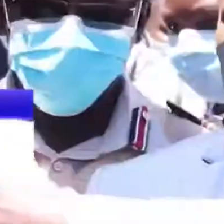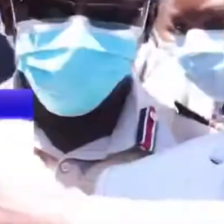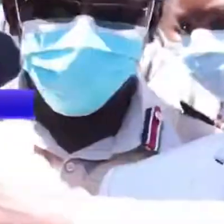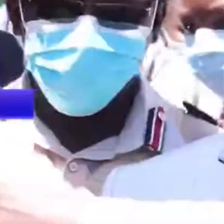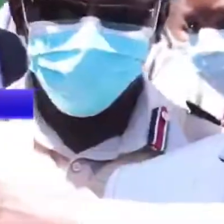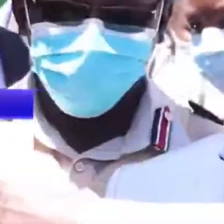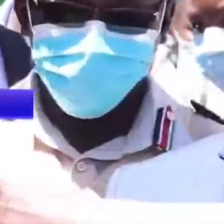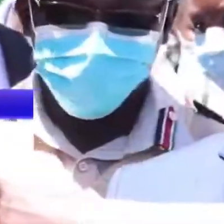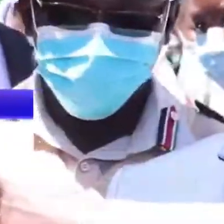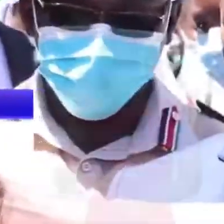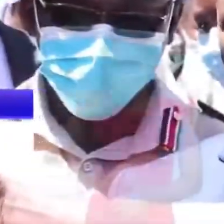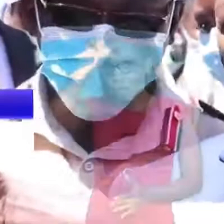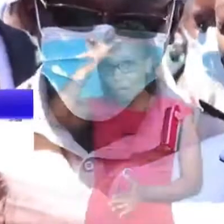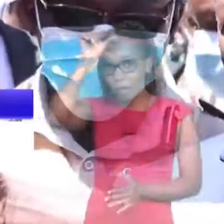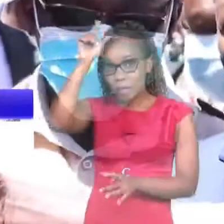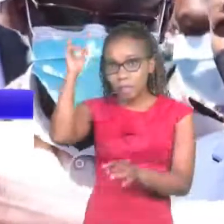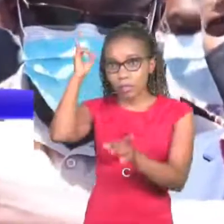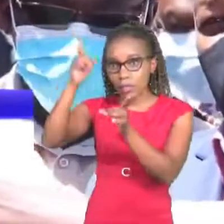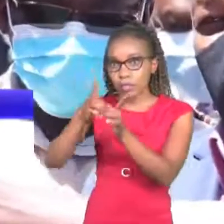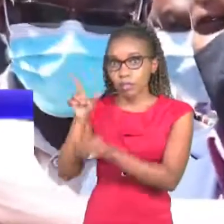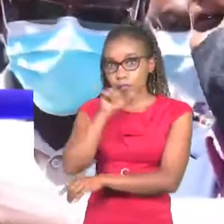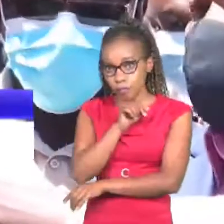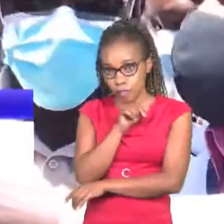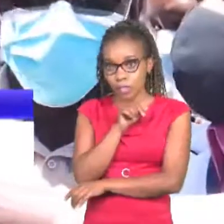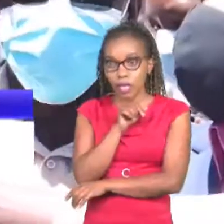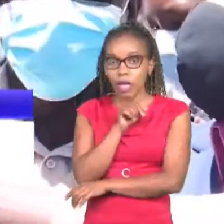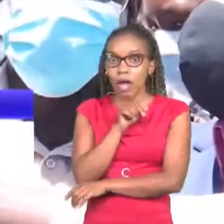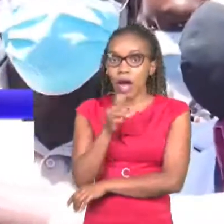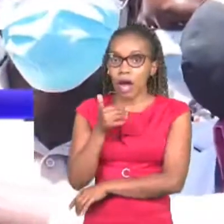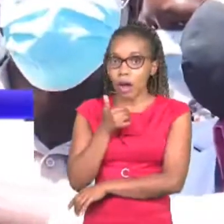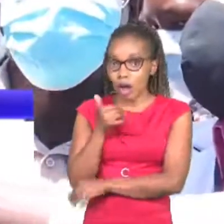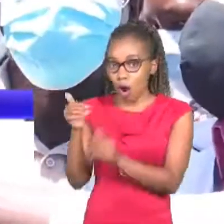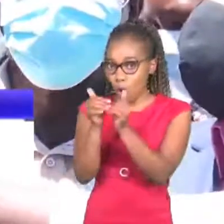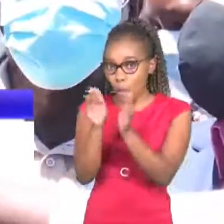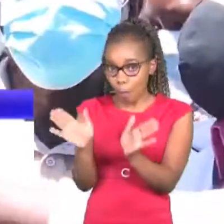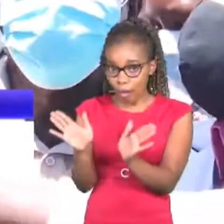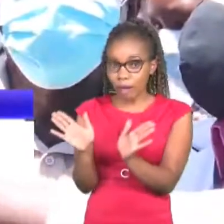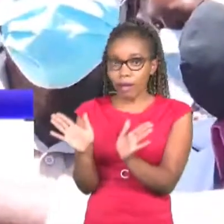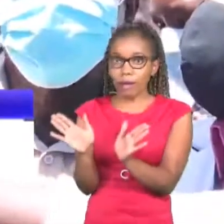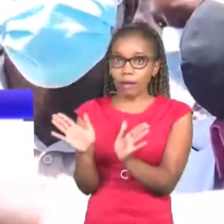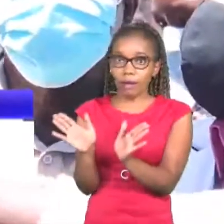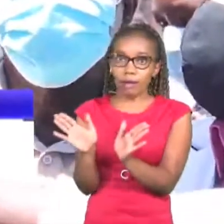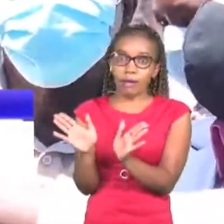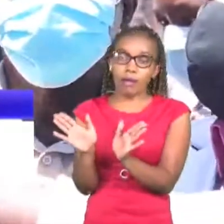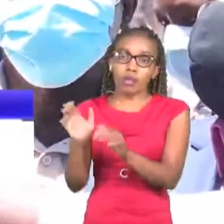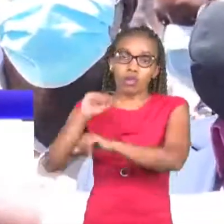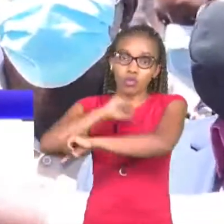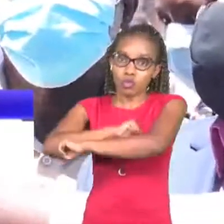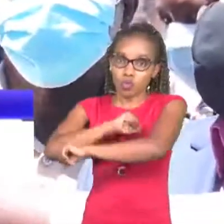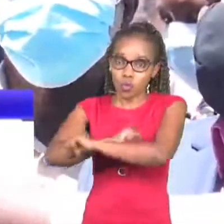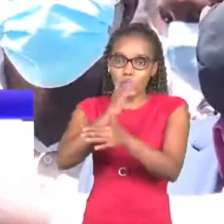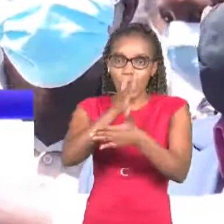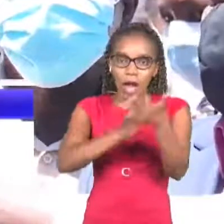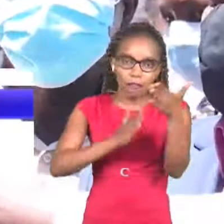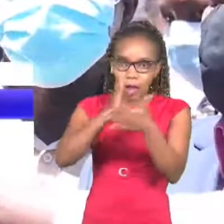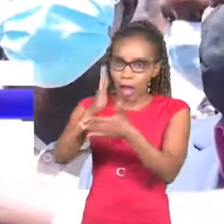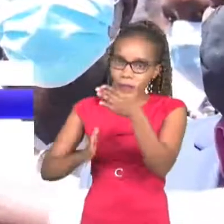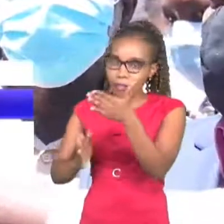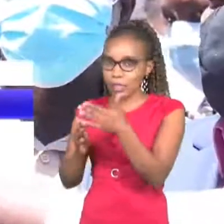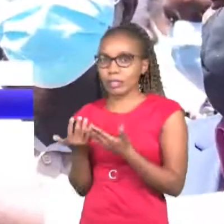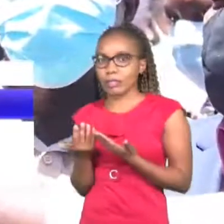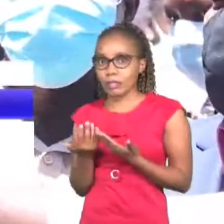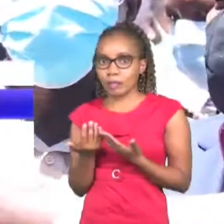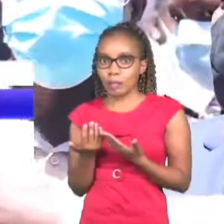The government has decided to start reopening in phases. And I think I want to leave it